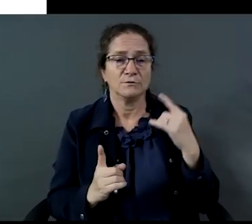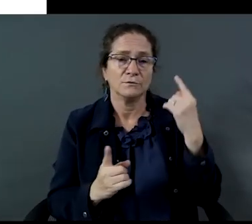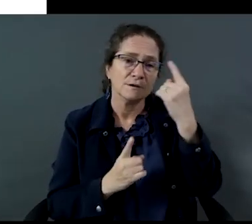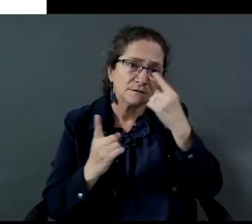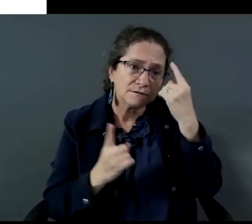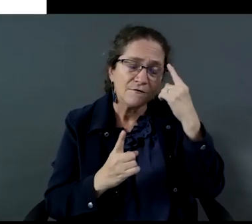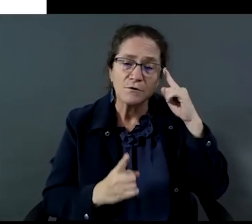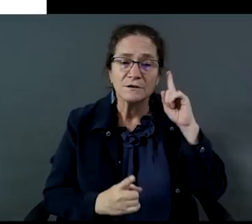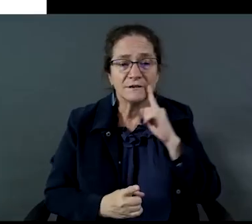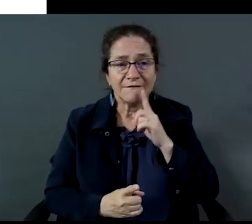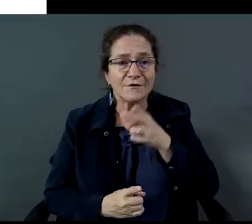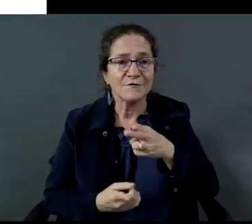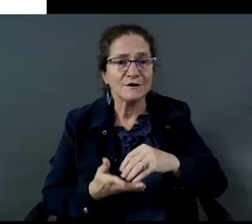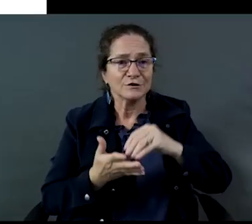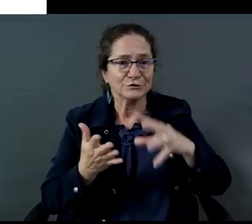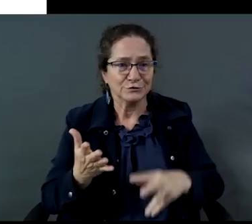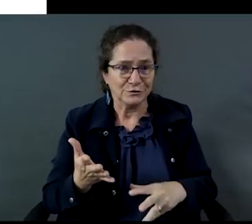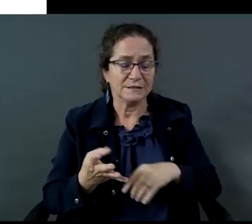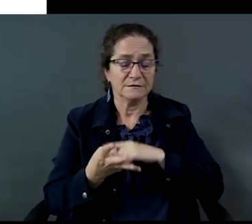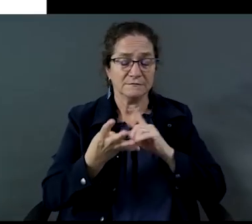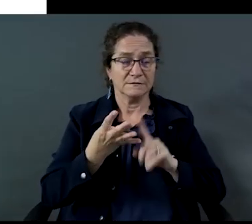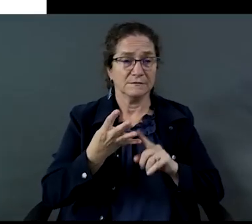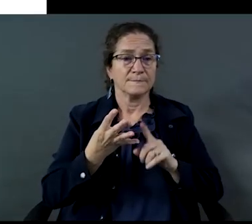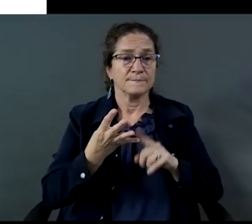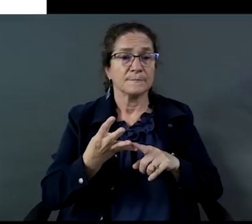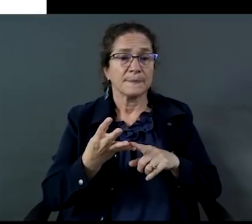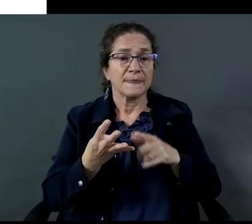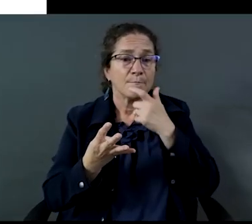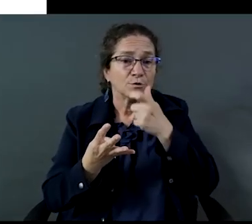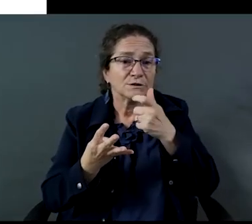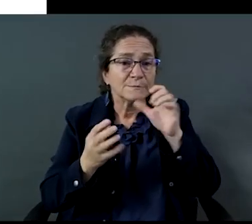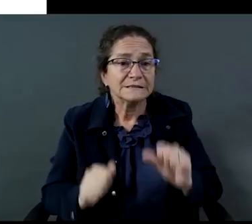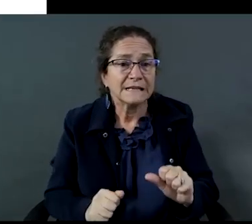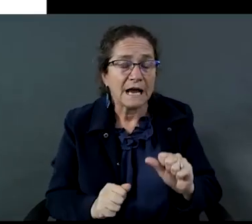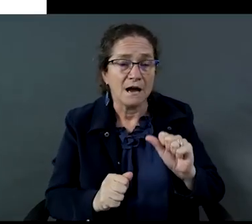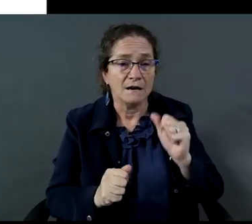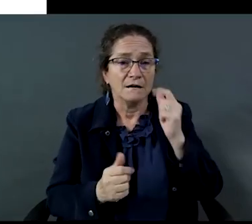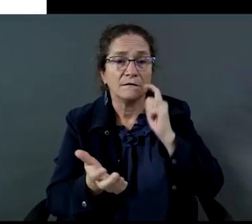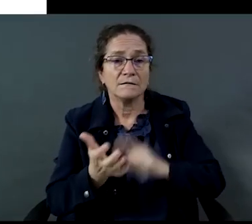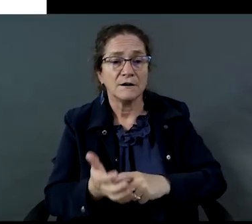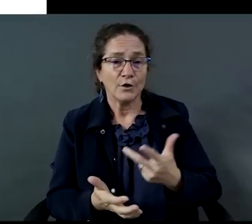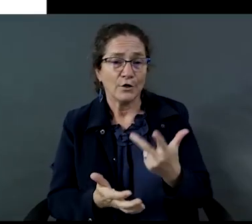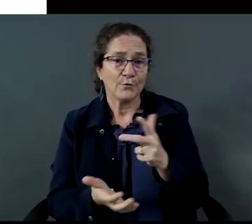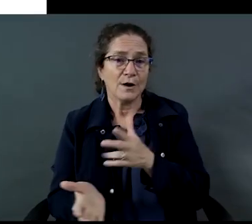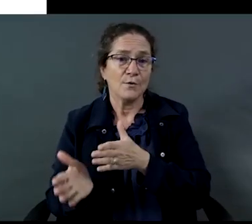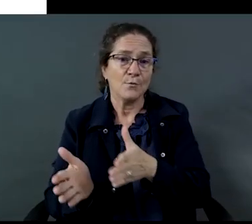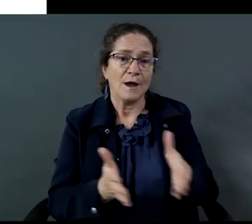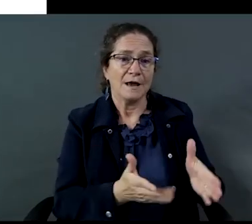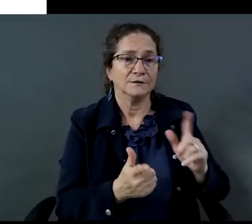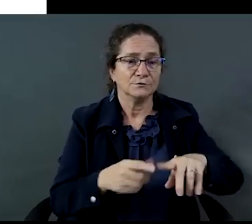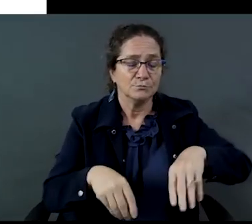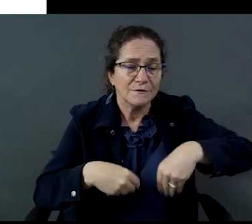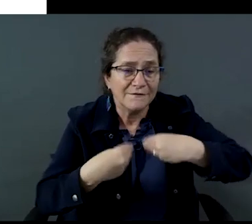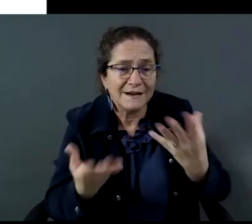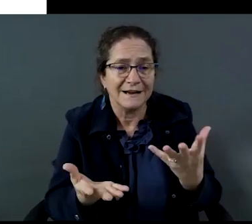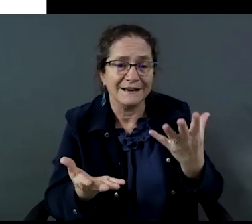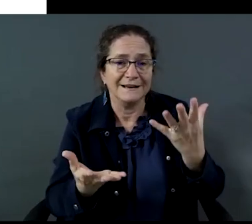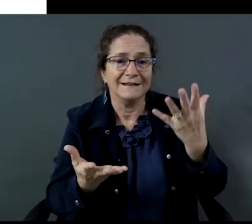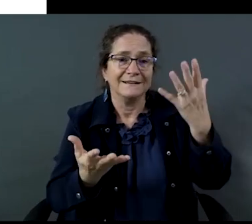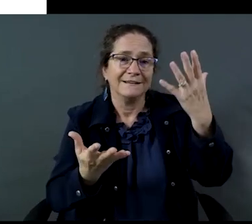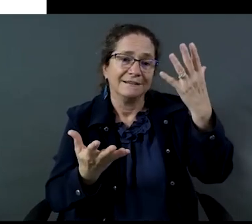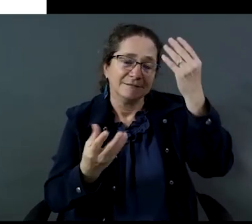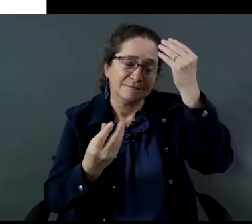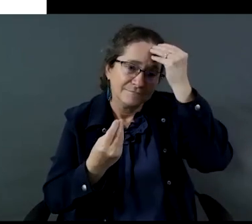environment. And number 4, participants will be able to identify 3 ways to provide access to information within the educational environment.